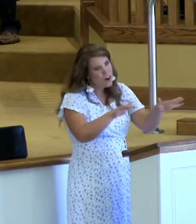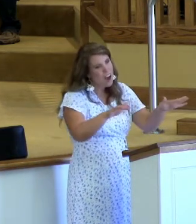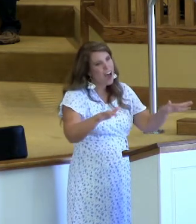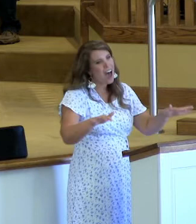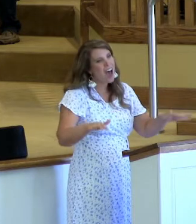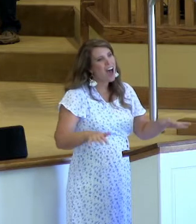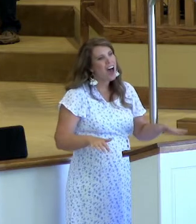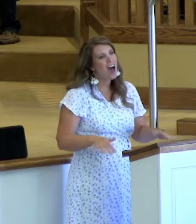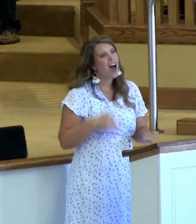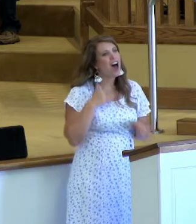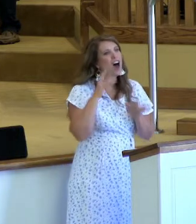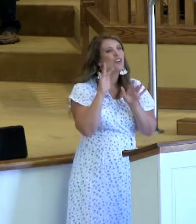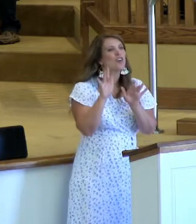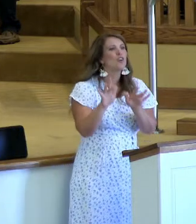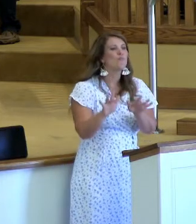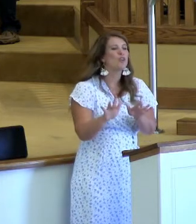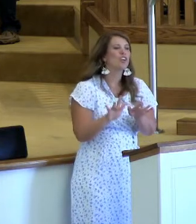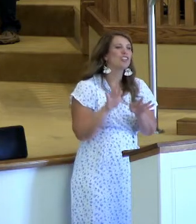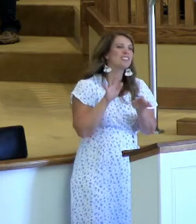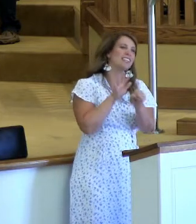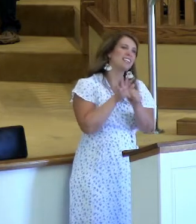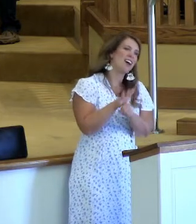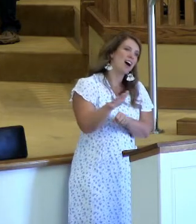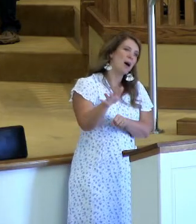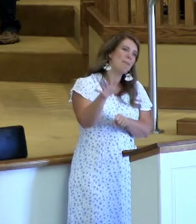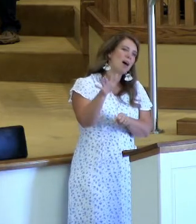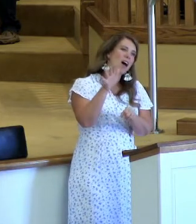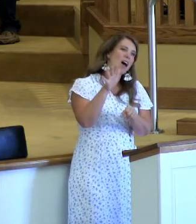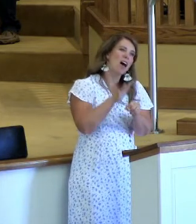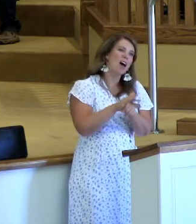the ground, mercy